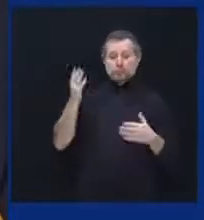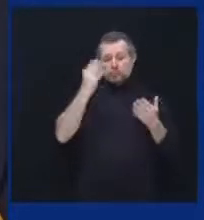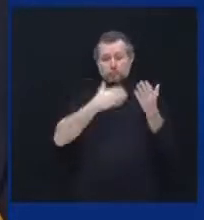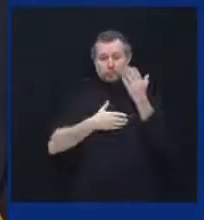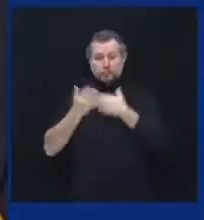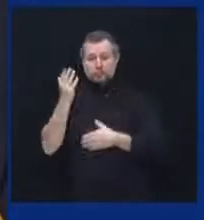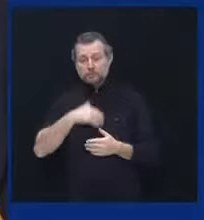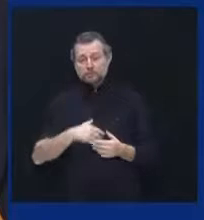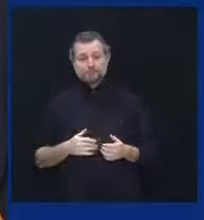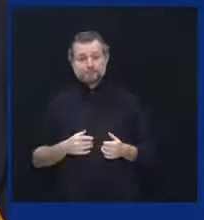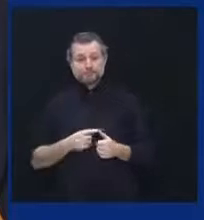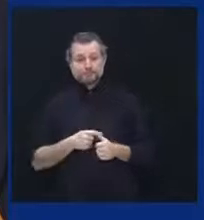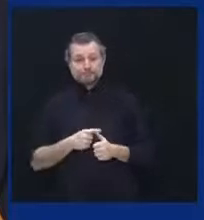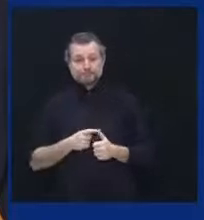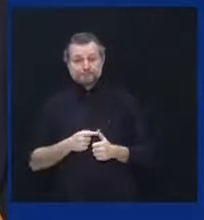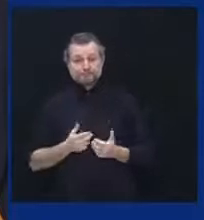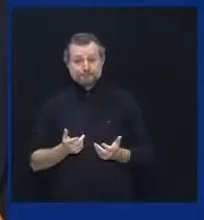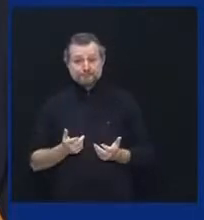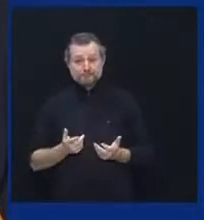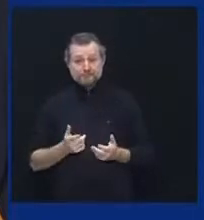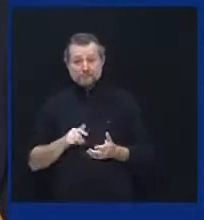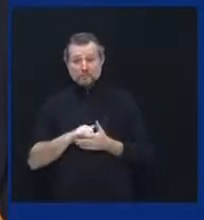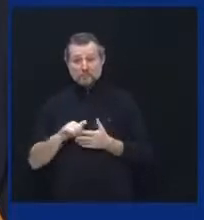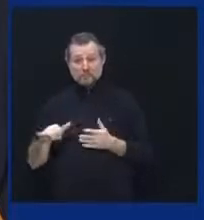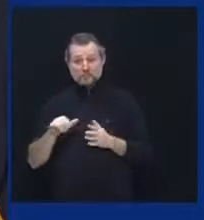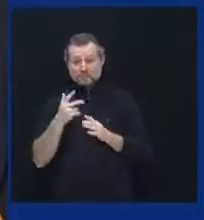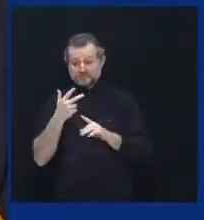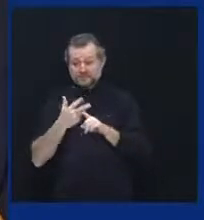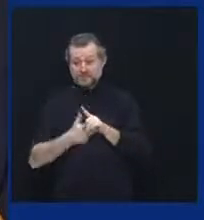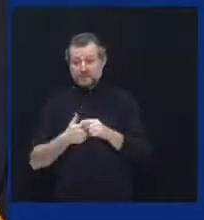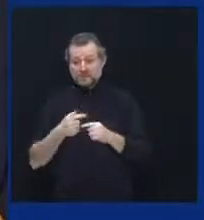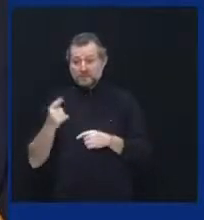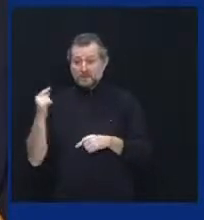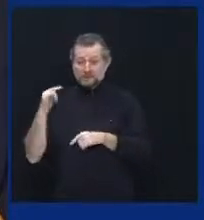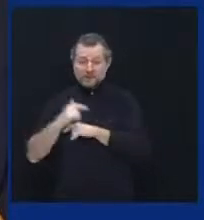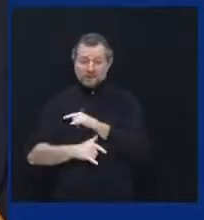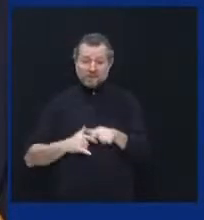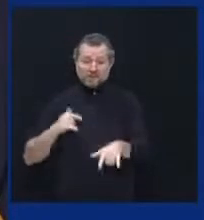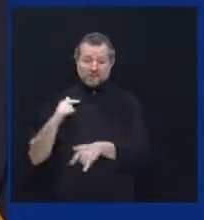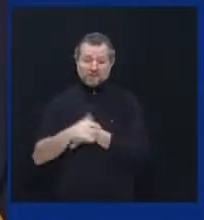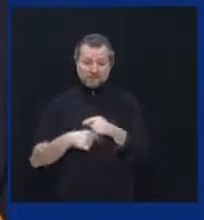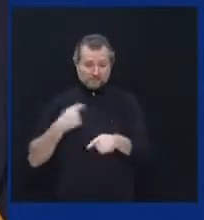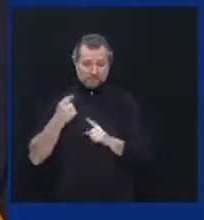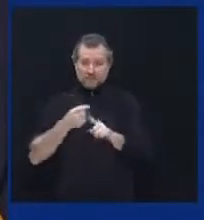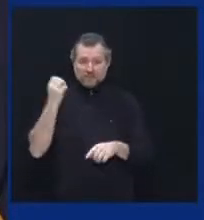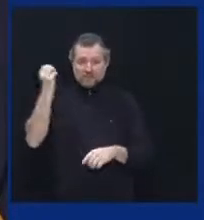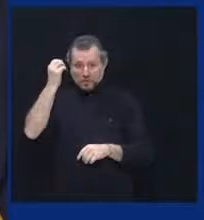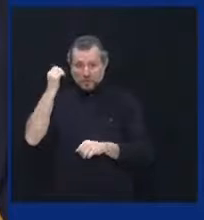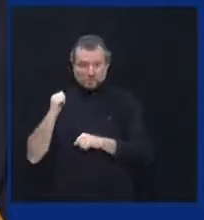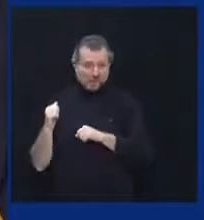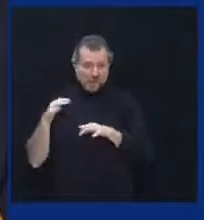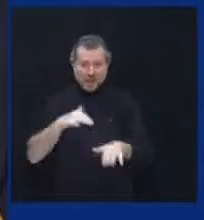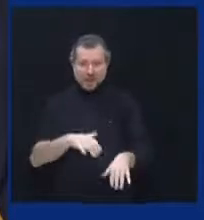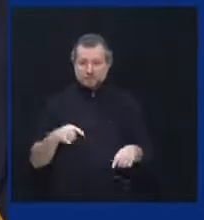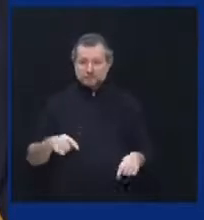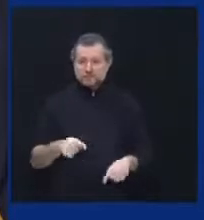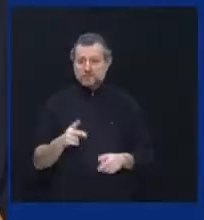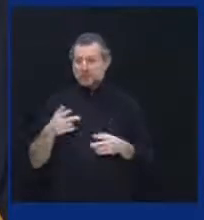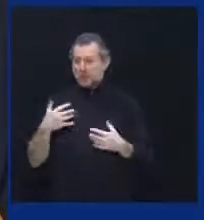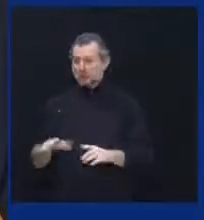you let New York sit here for 3 months receiving passengers from Europe who had the virus and nobody